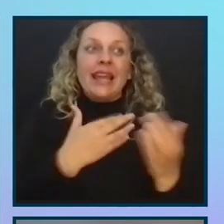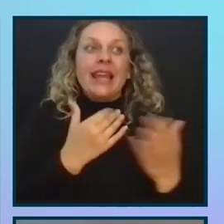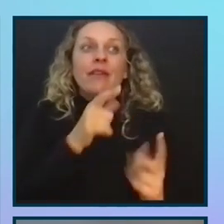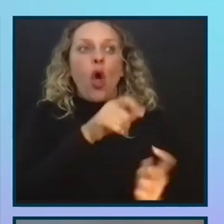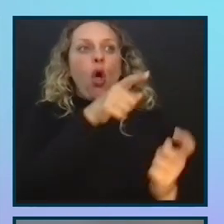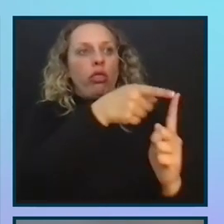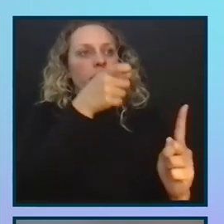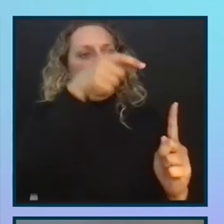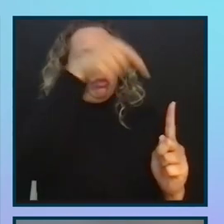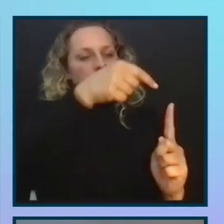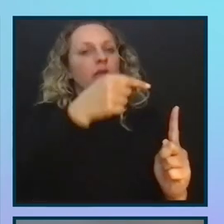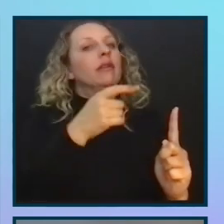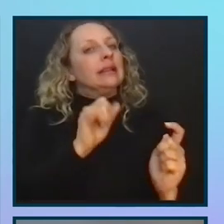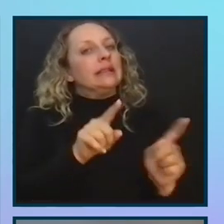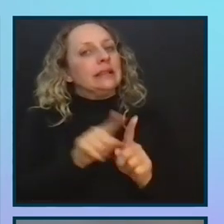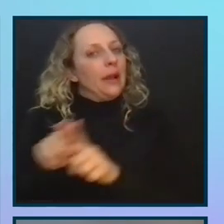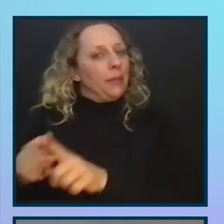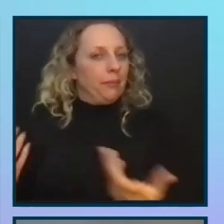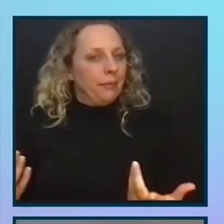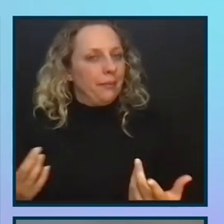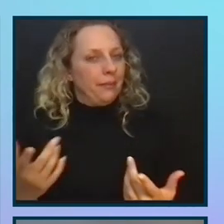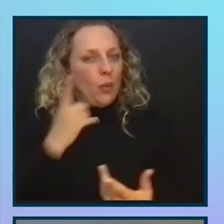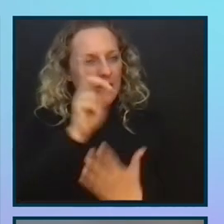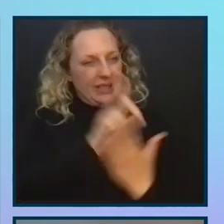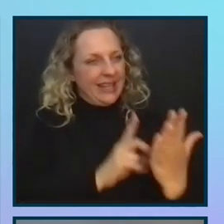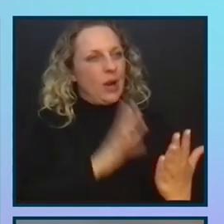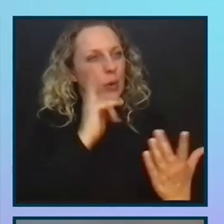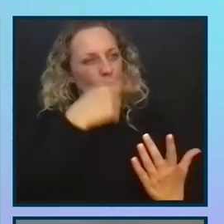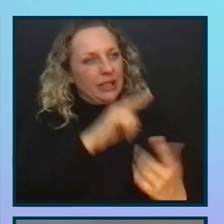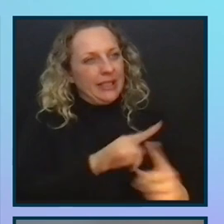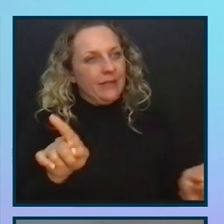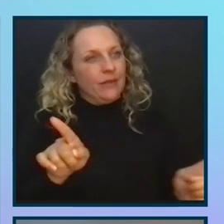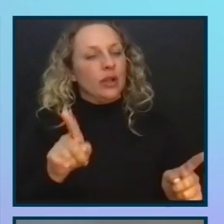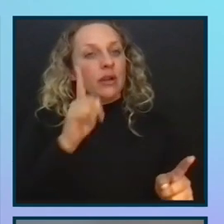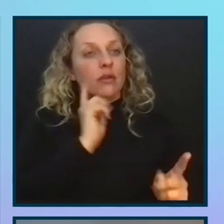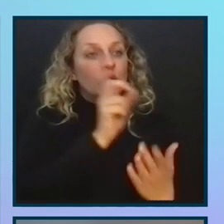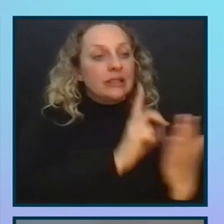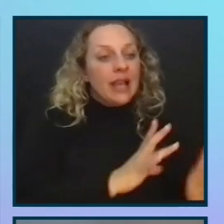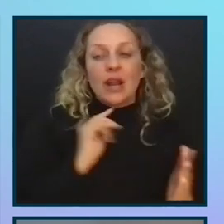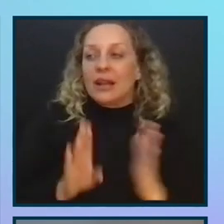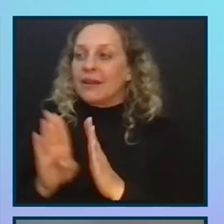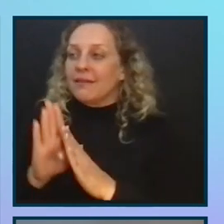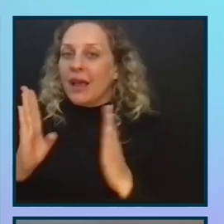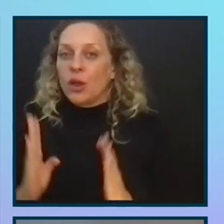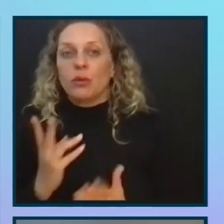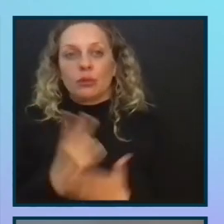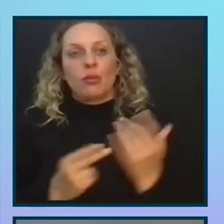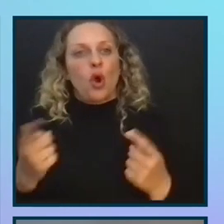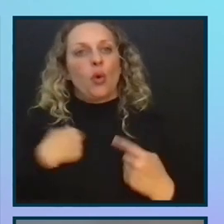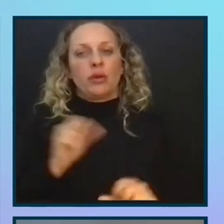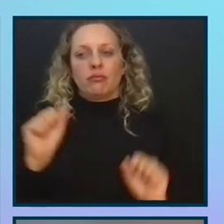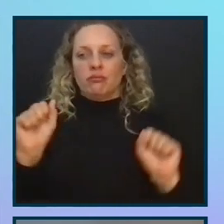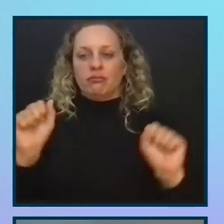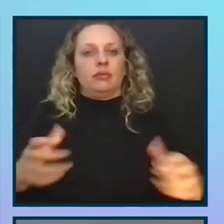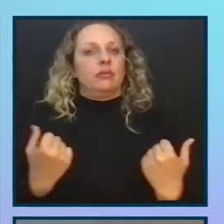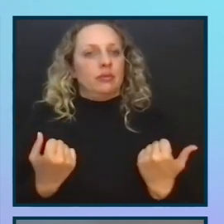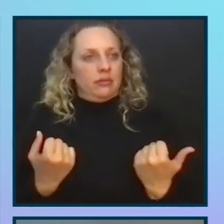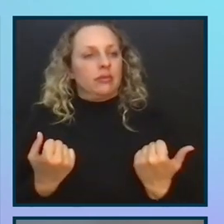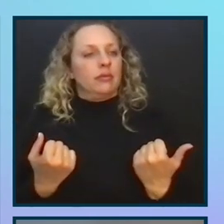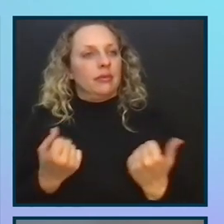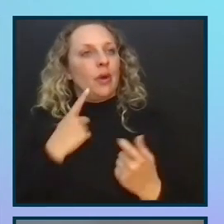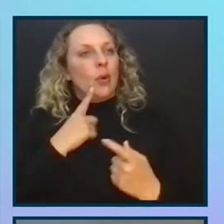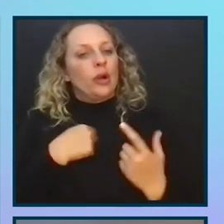team, we know we need to create a solution for designers and developers, but how can we do that when naming, use cases, and visual